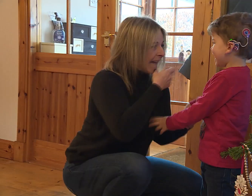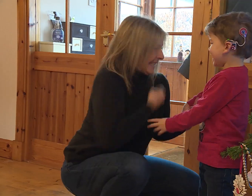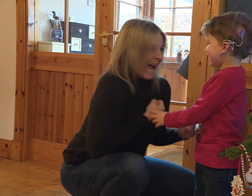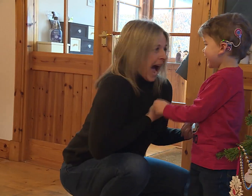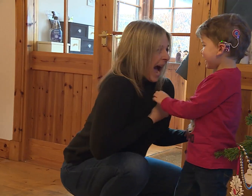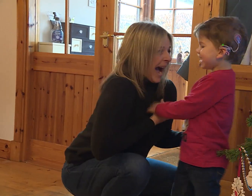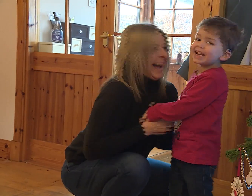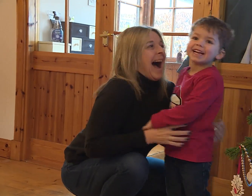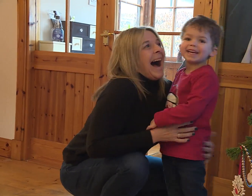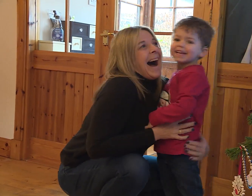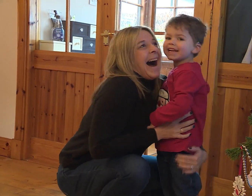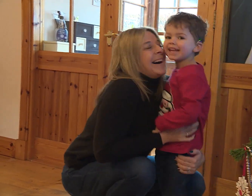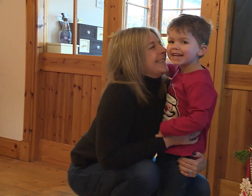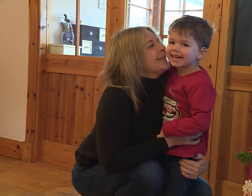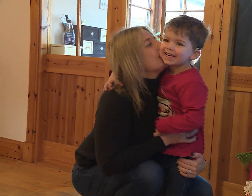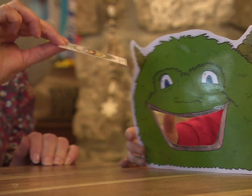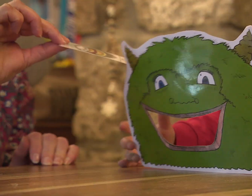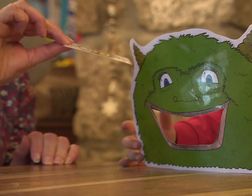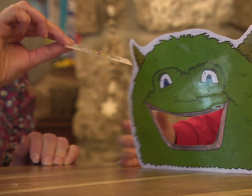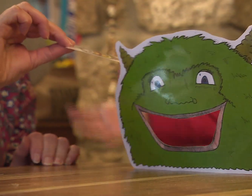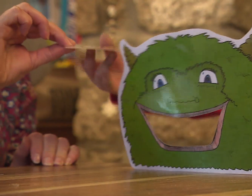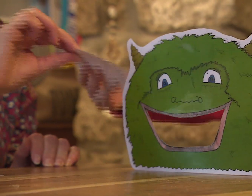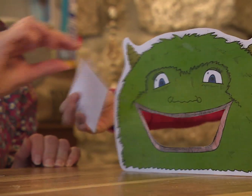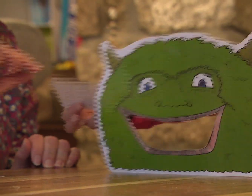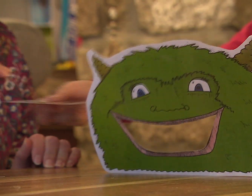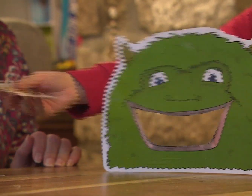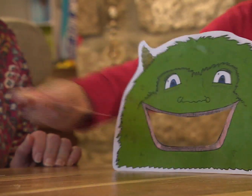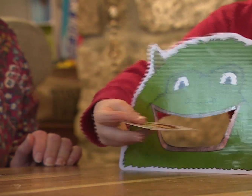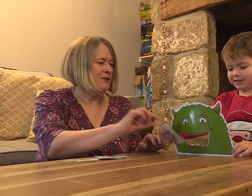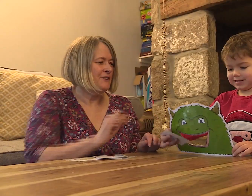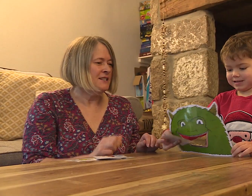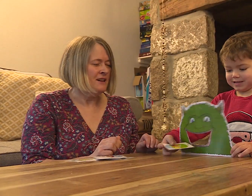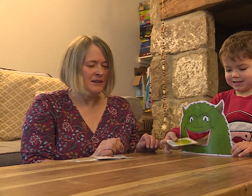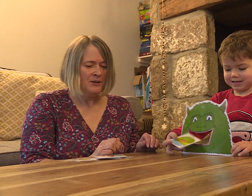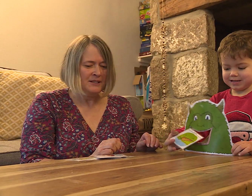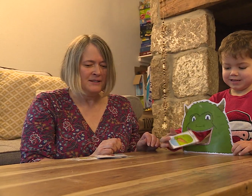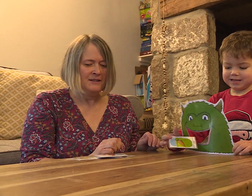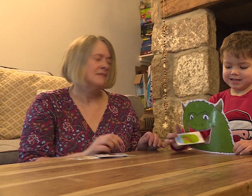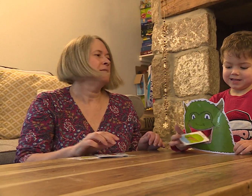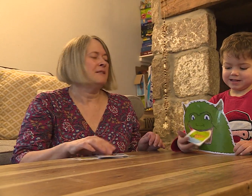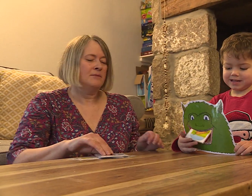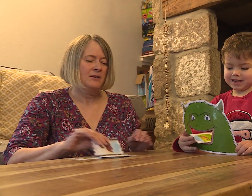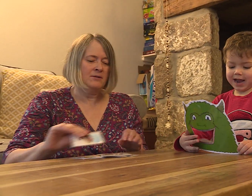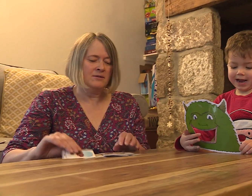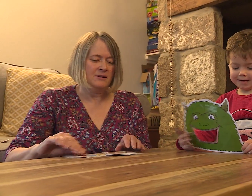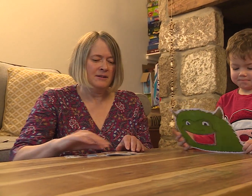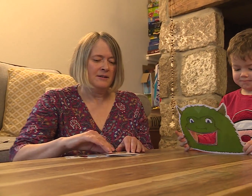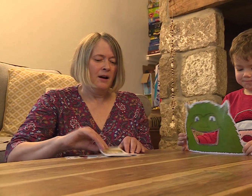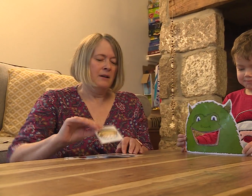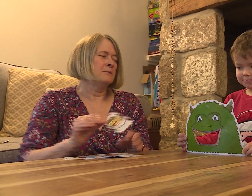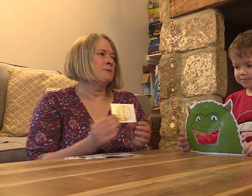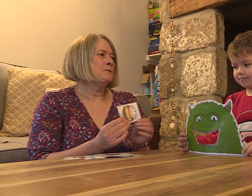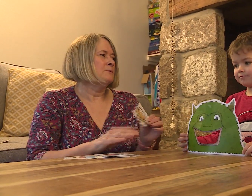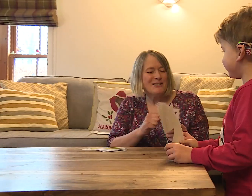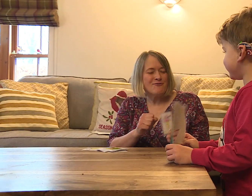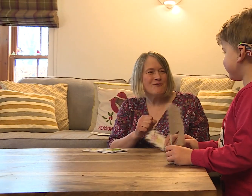Lewis and her family are the lucky ones. There are still fears with fewer teachers in the profession. More families could be left